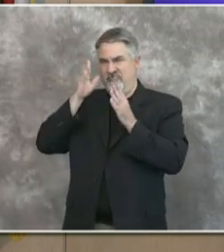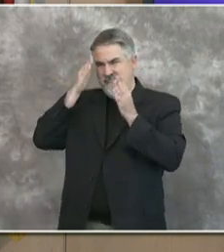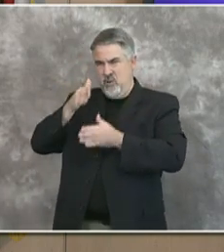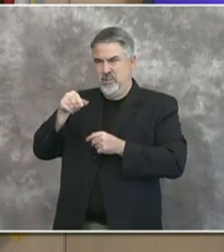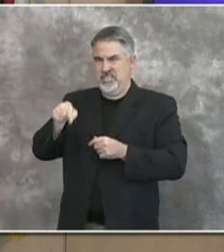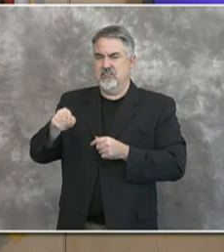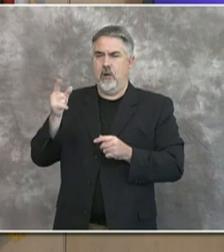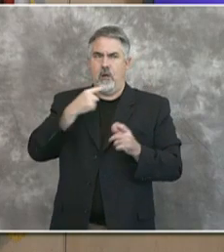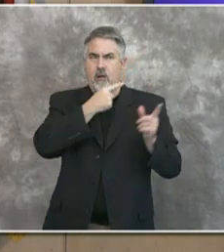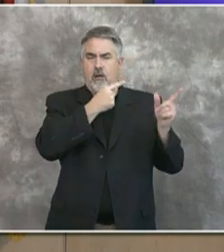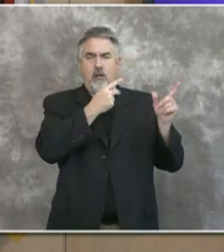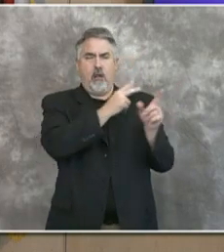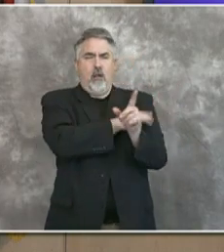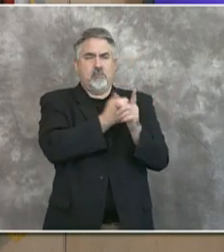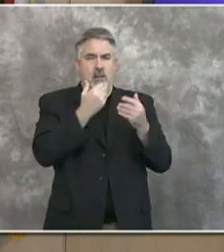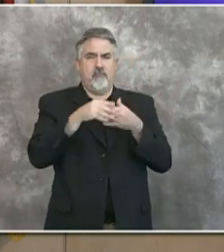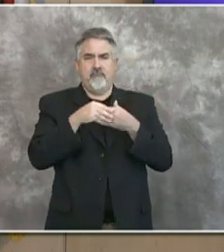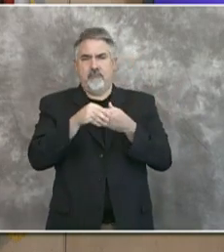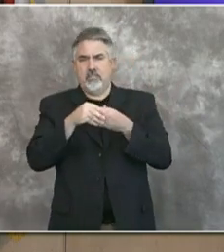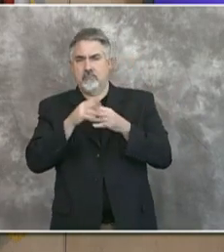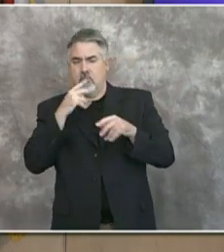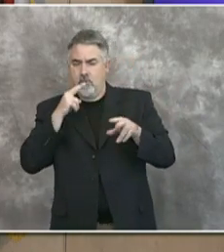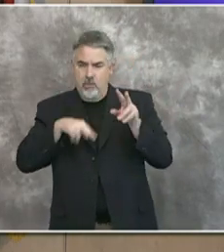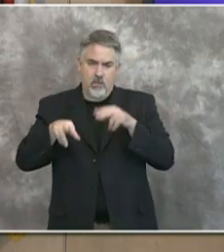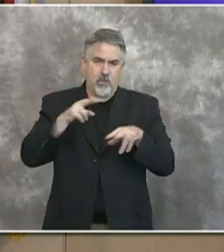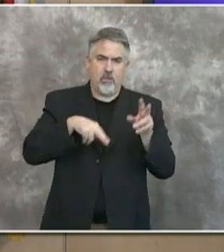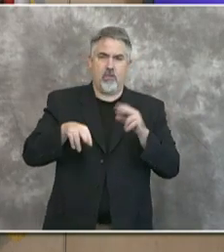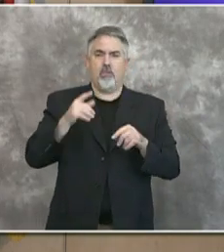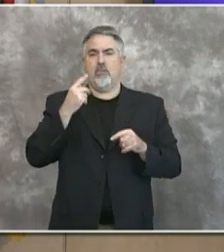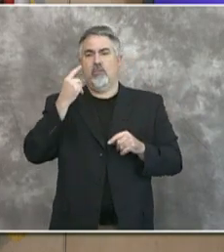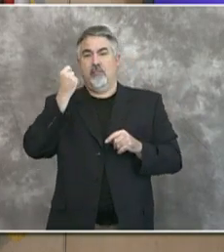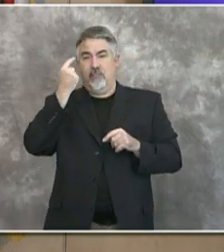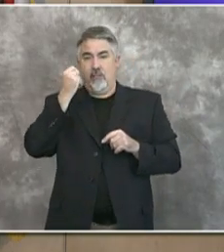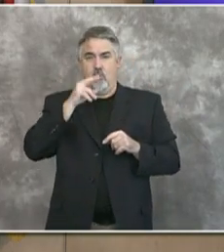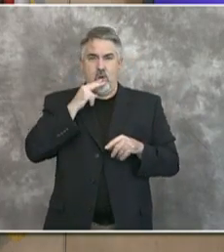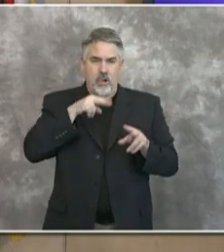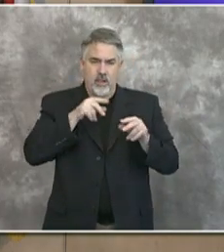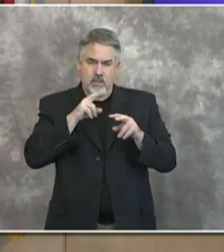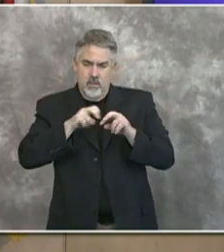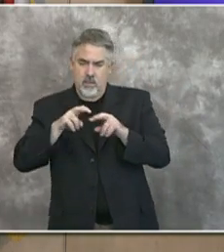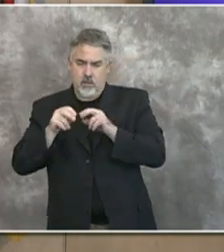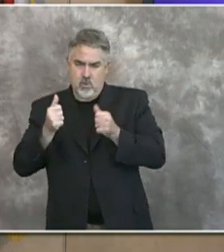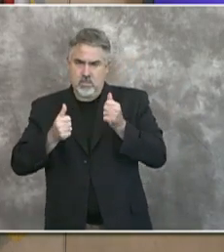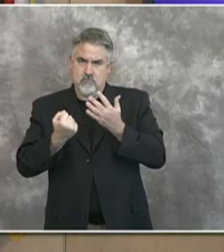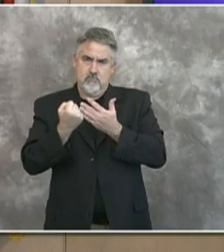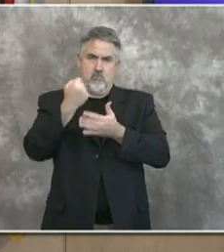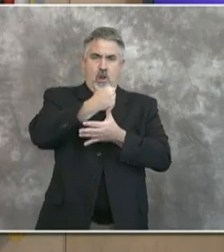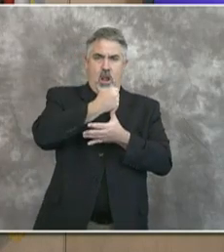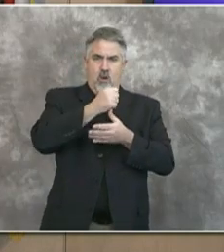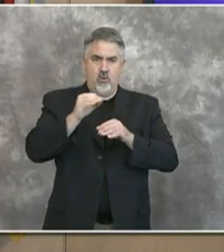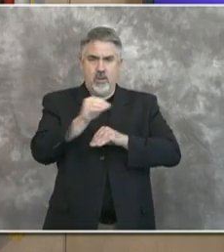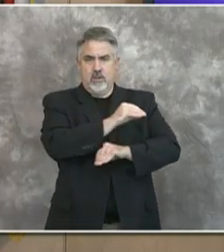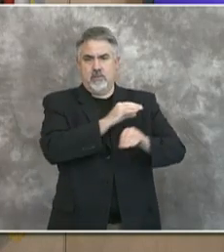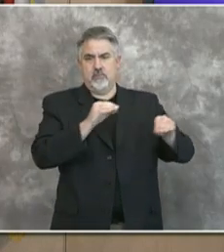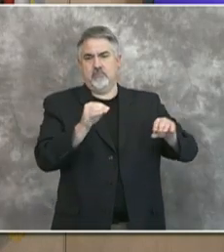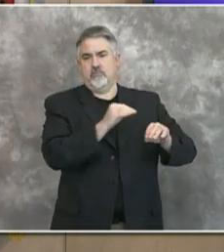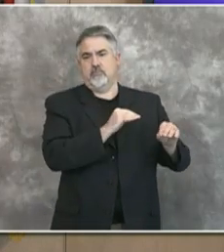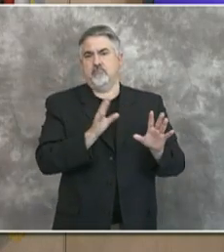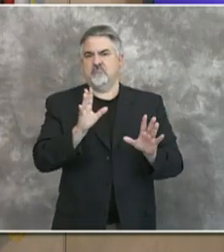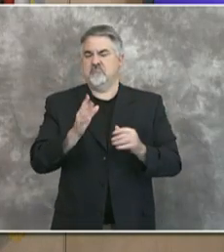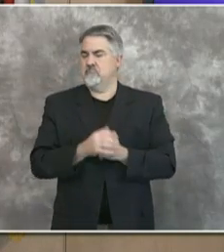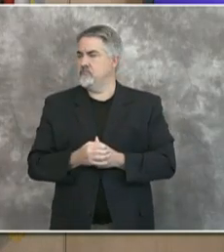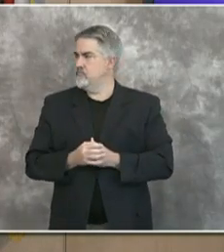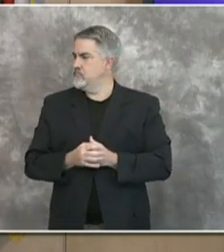on their clinical needs, their supply capacity, in order to be consistent with state guidance that has gone out. I also want